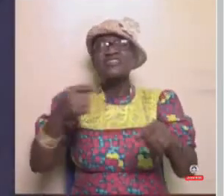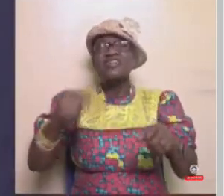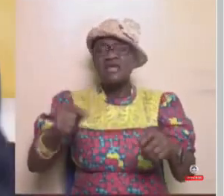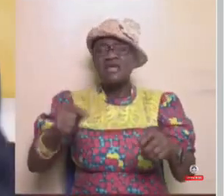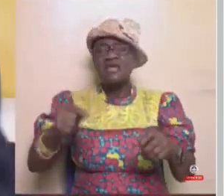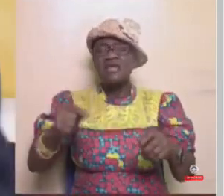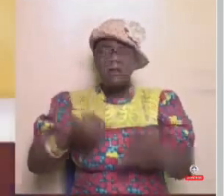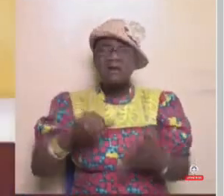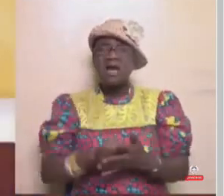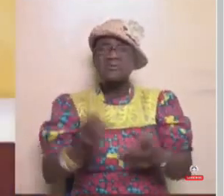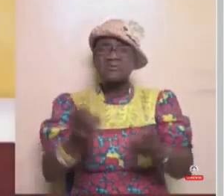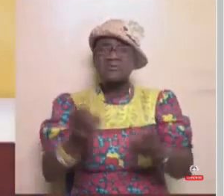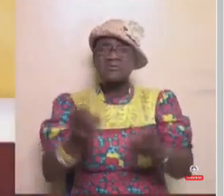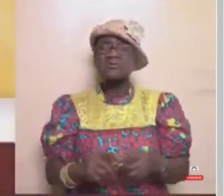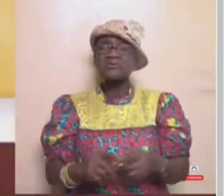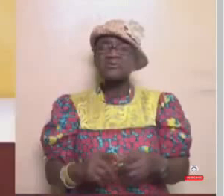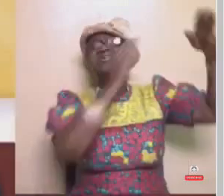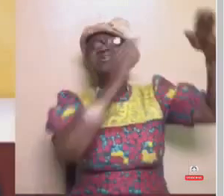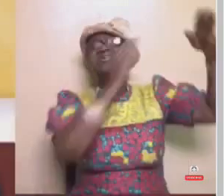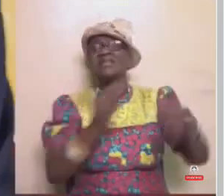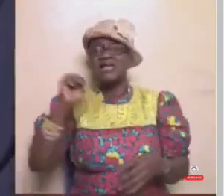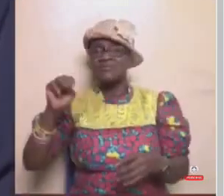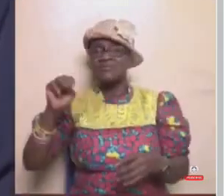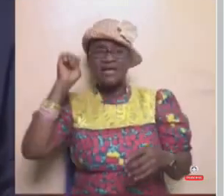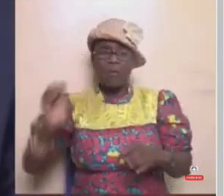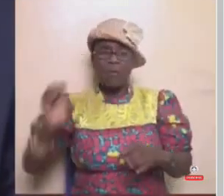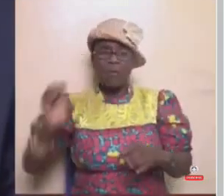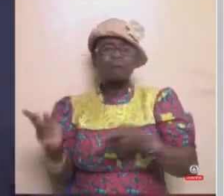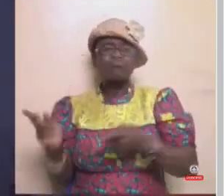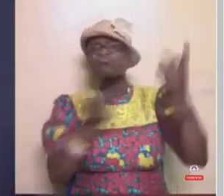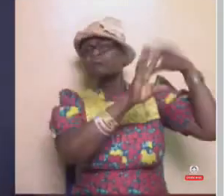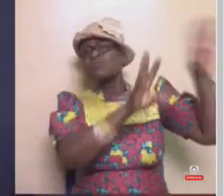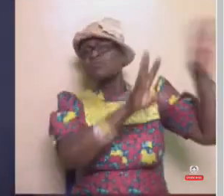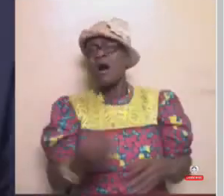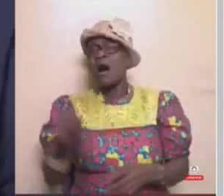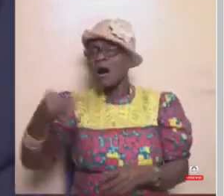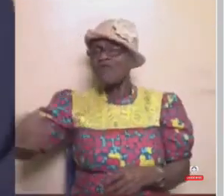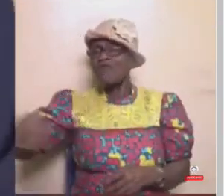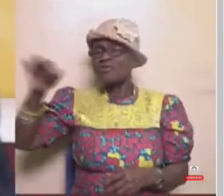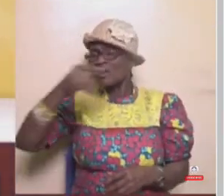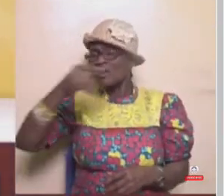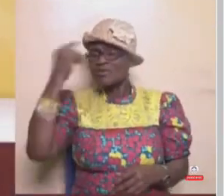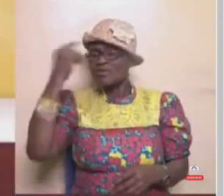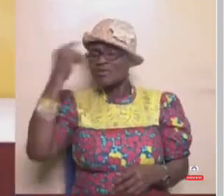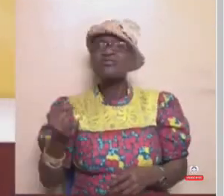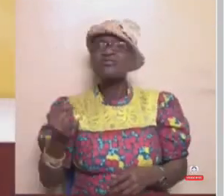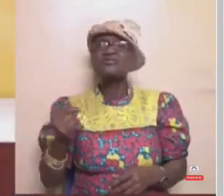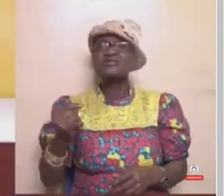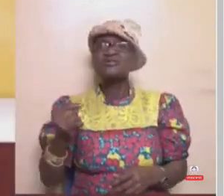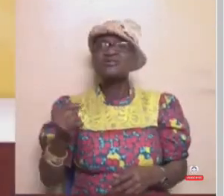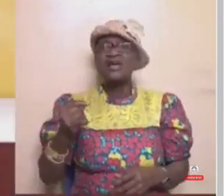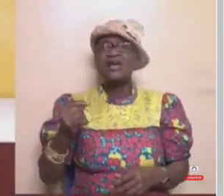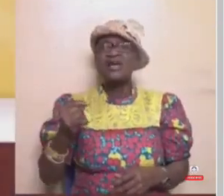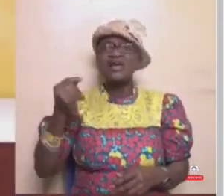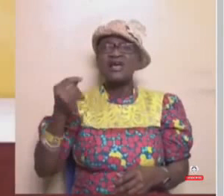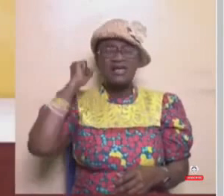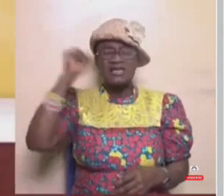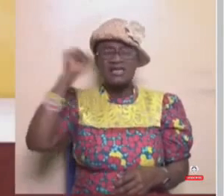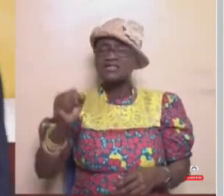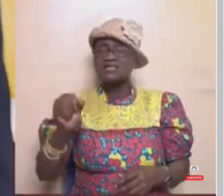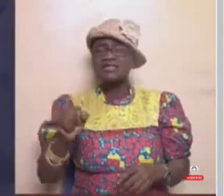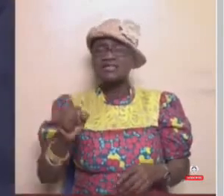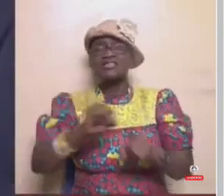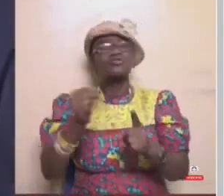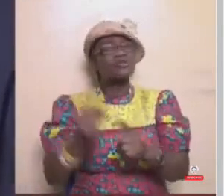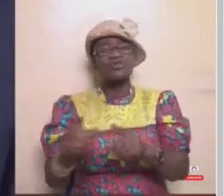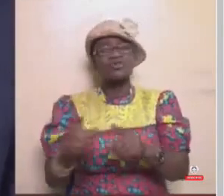it off. Because he did something about his situation, the situation did not remain the same. He got